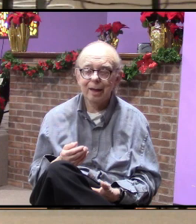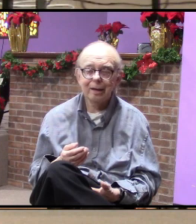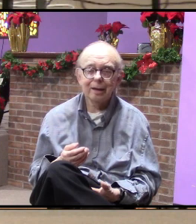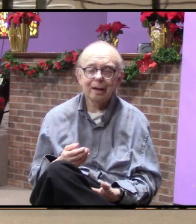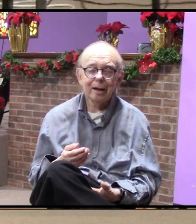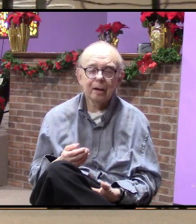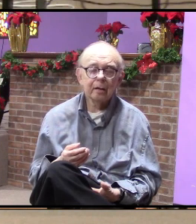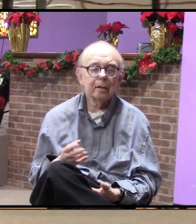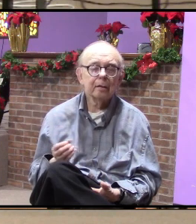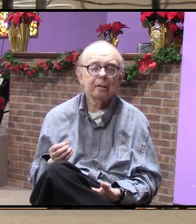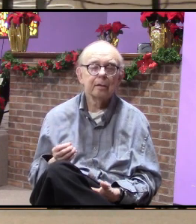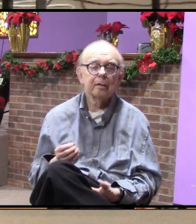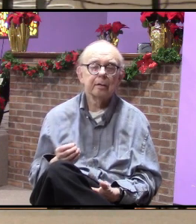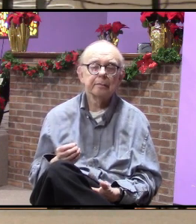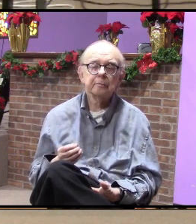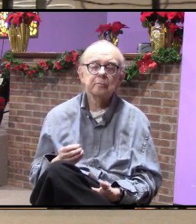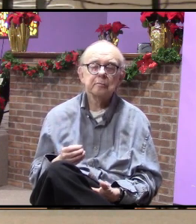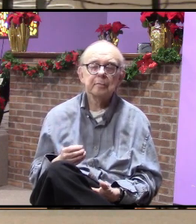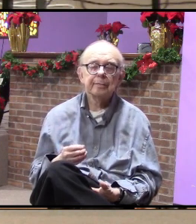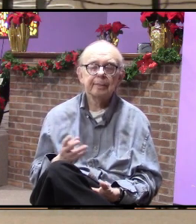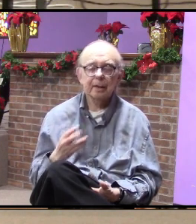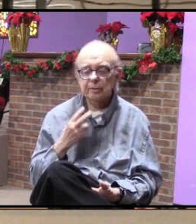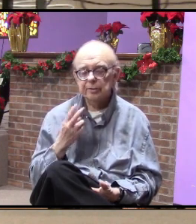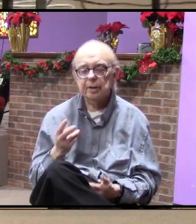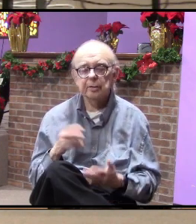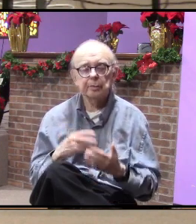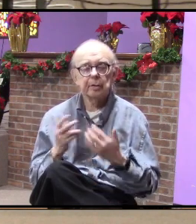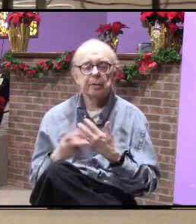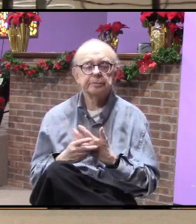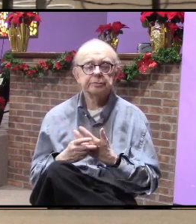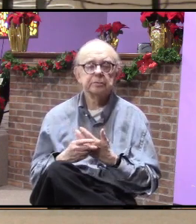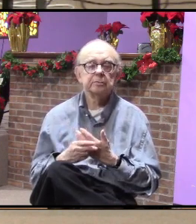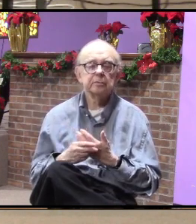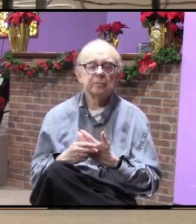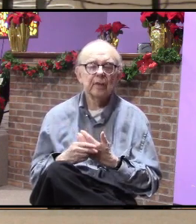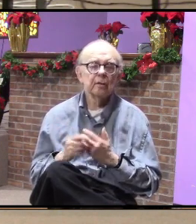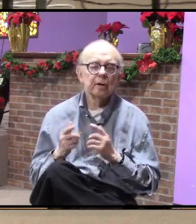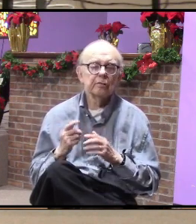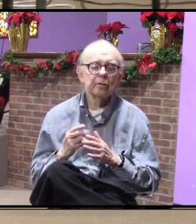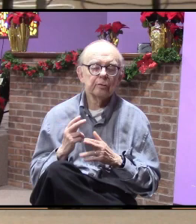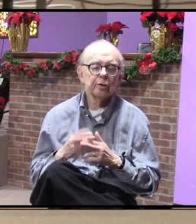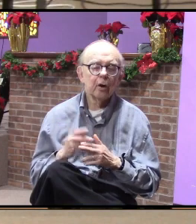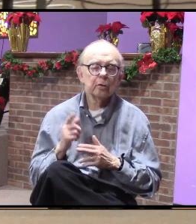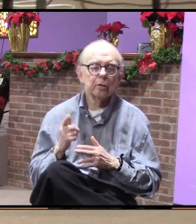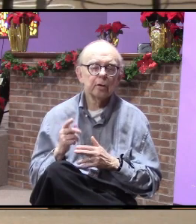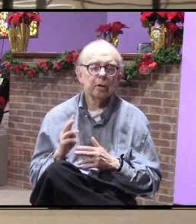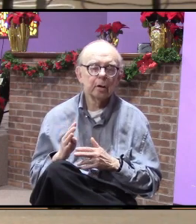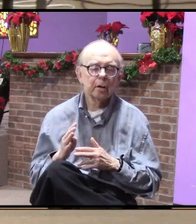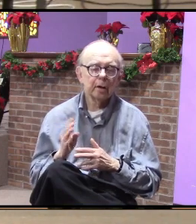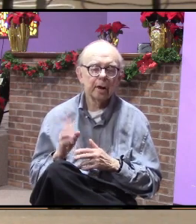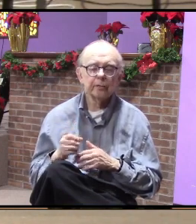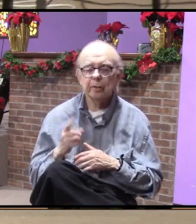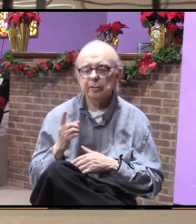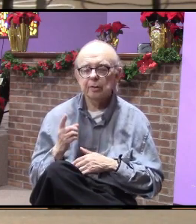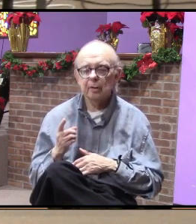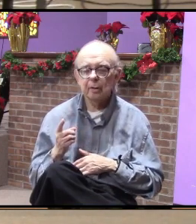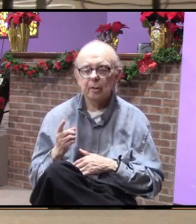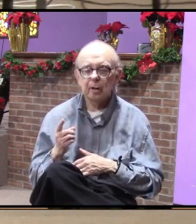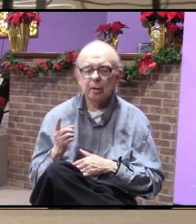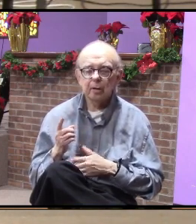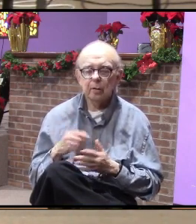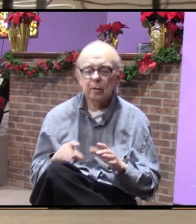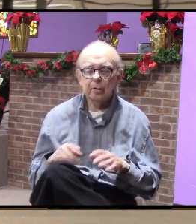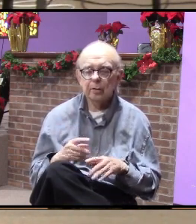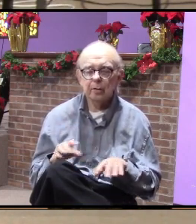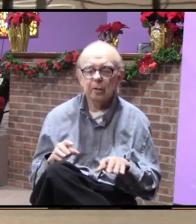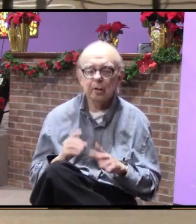Yep. And so others have seen it. So if you haven't, you have to understand that what they were trying